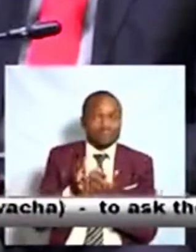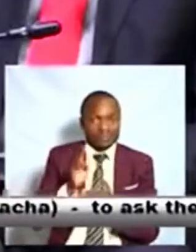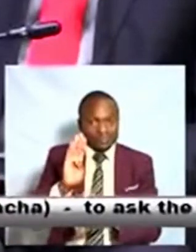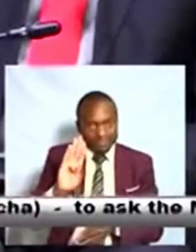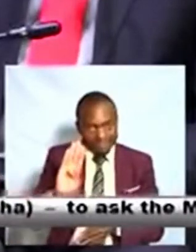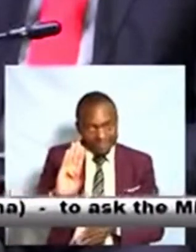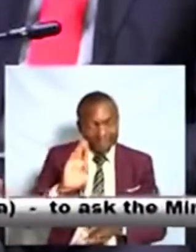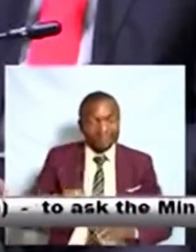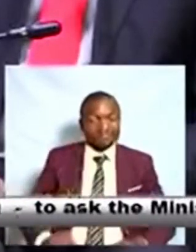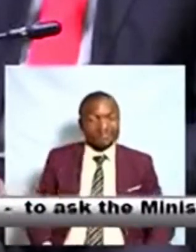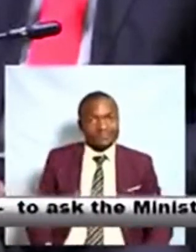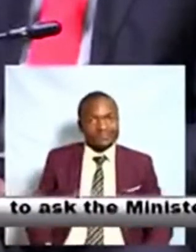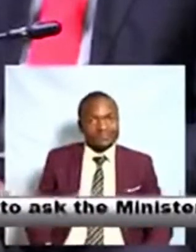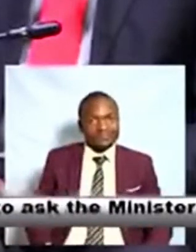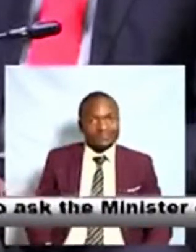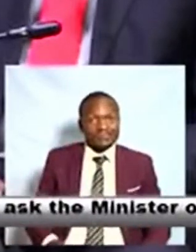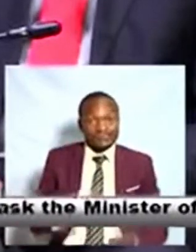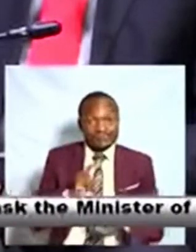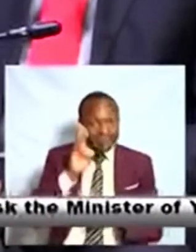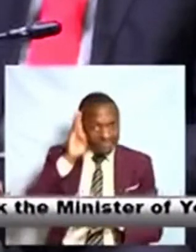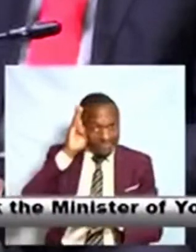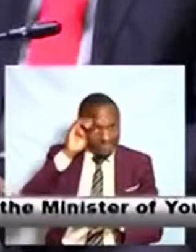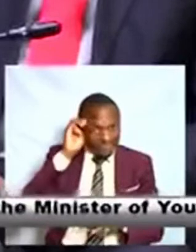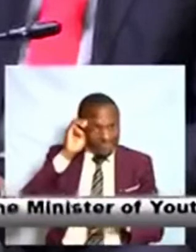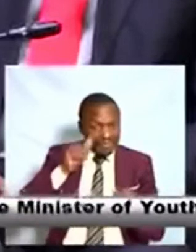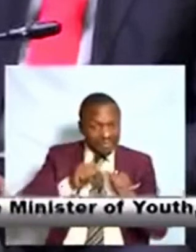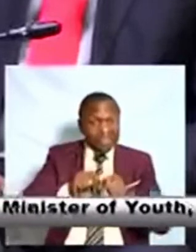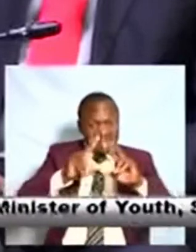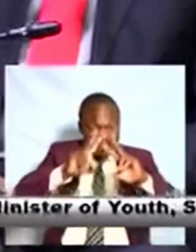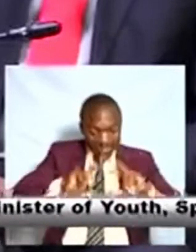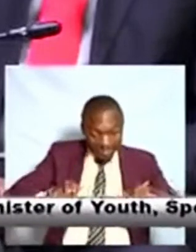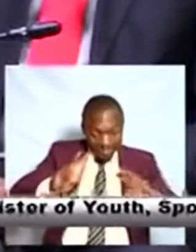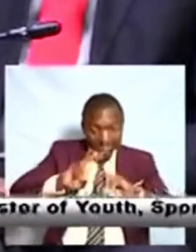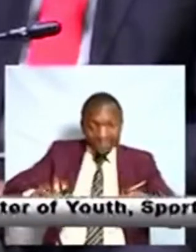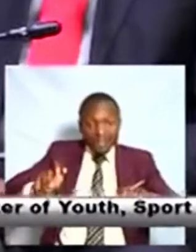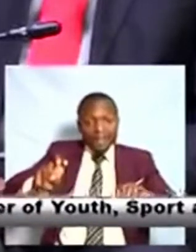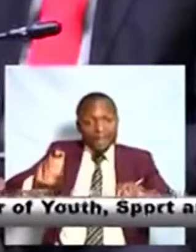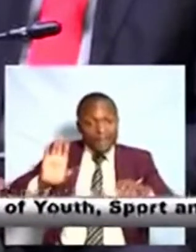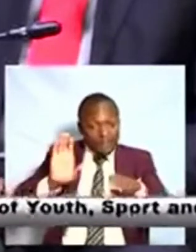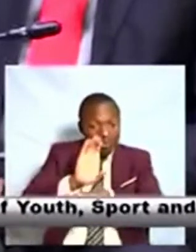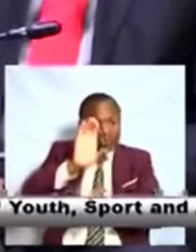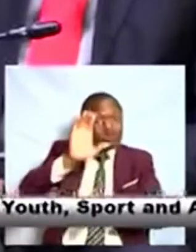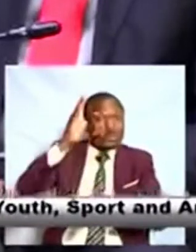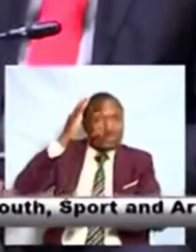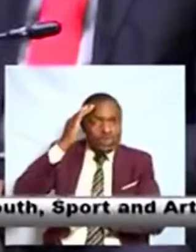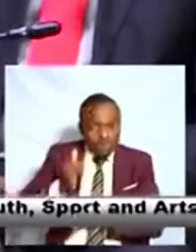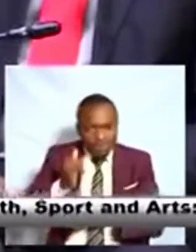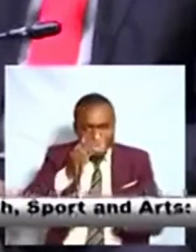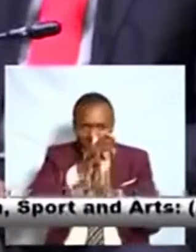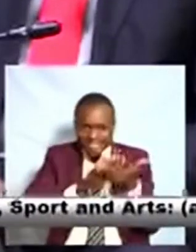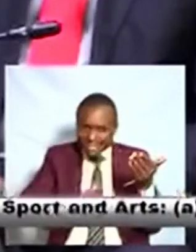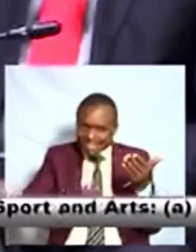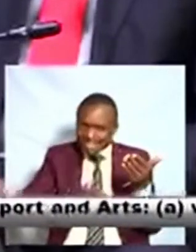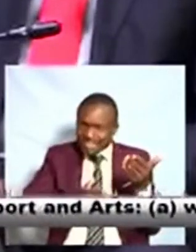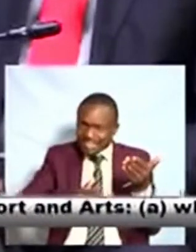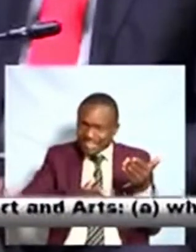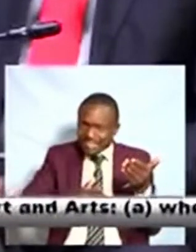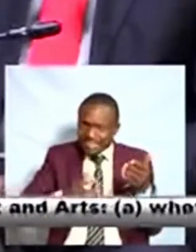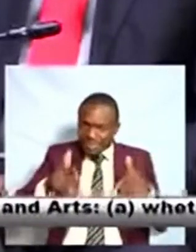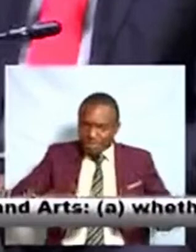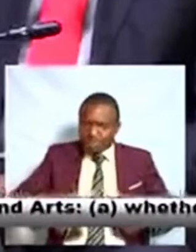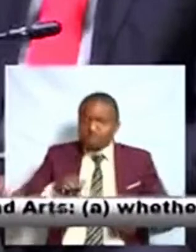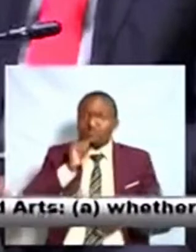B, the ministry is still investigating the cause as why some interns have not yet been